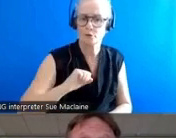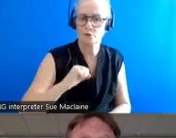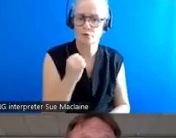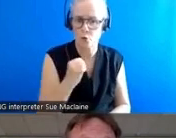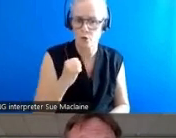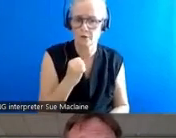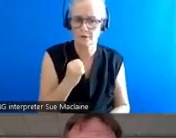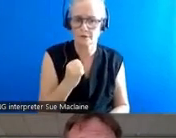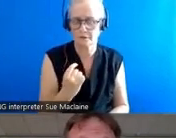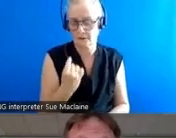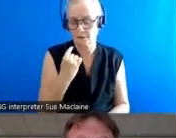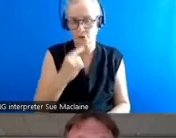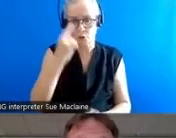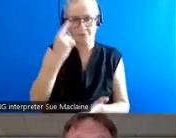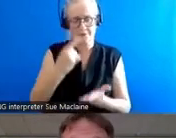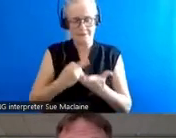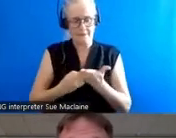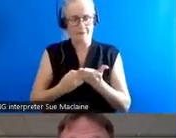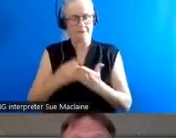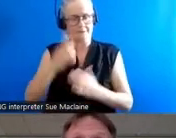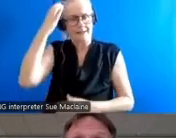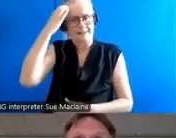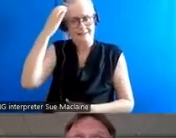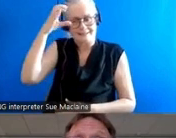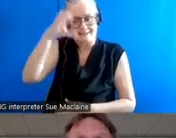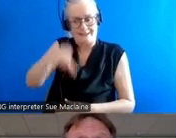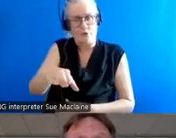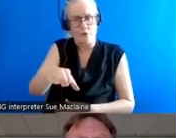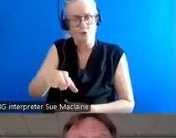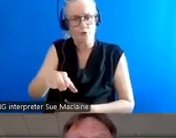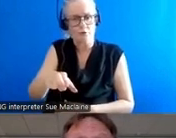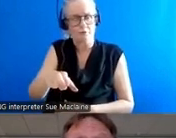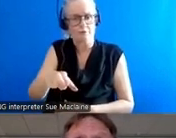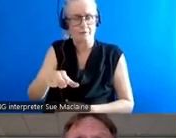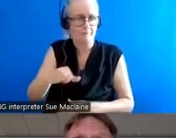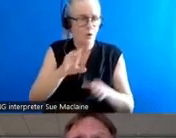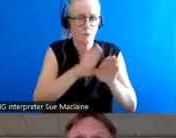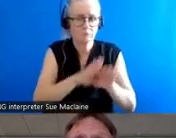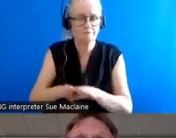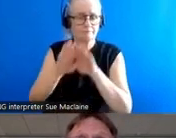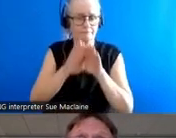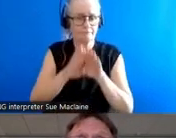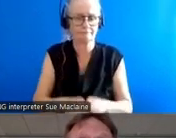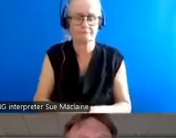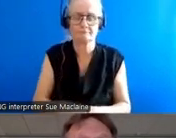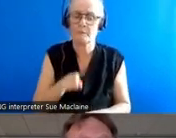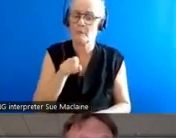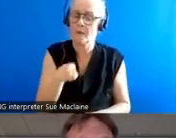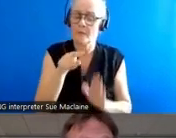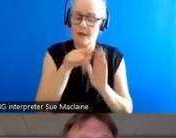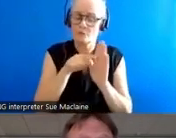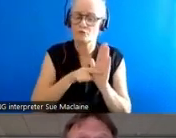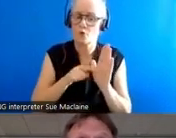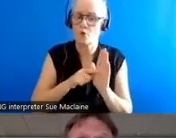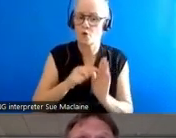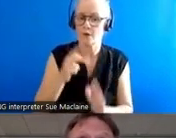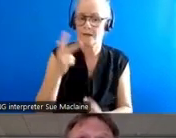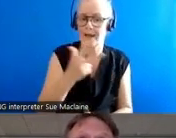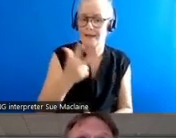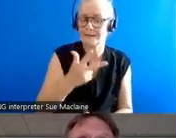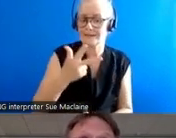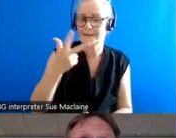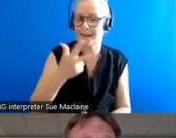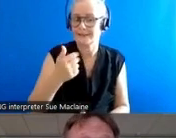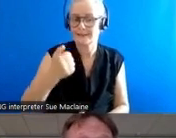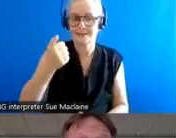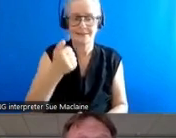the whole country. It failed. The Home Rule Bill didn't pass in 1886. It took until 1914 for Home Rule to